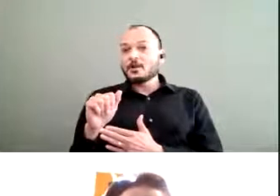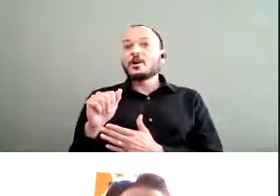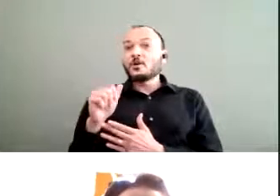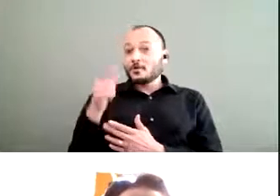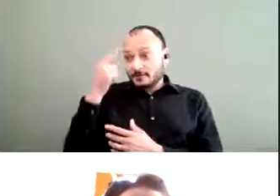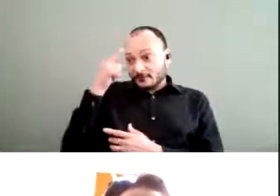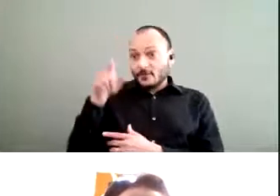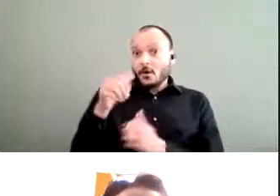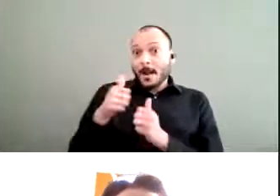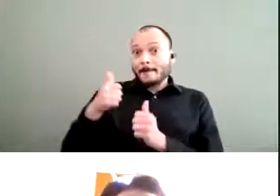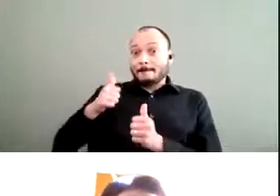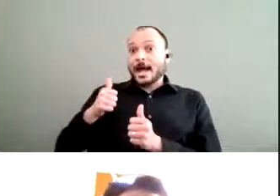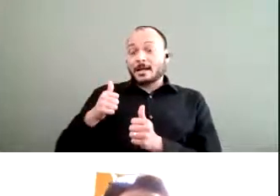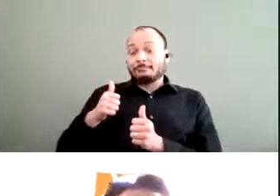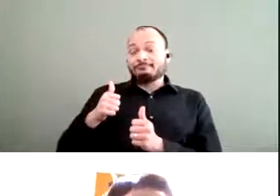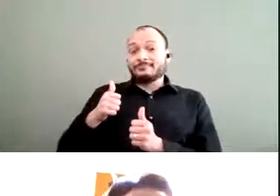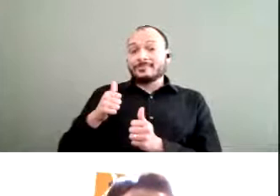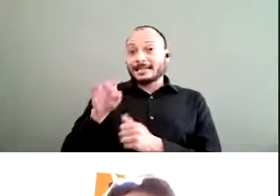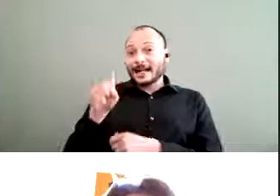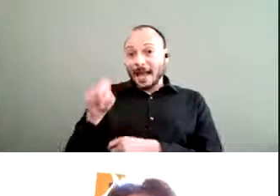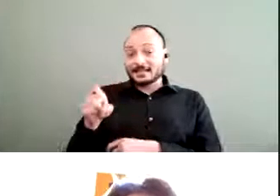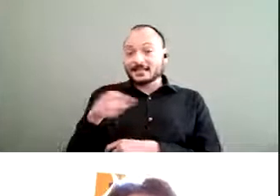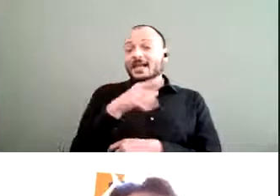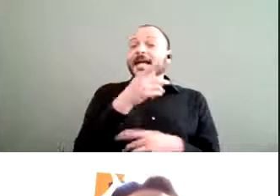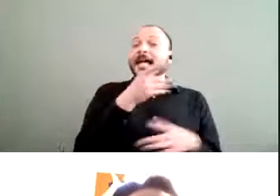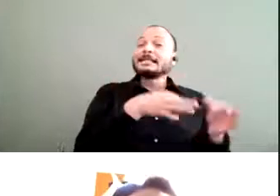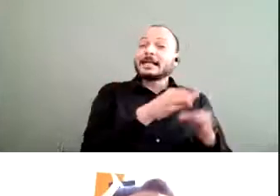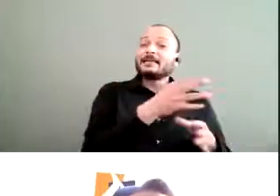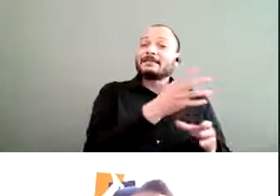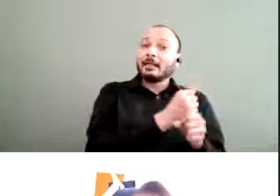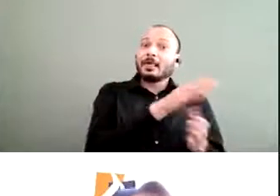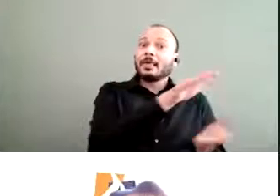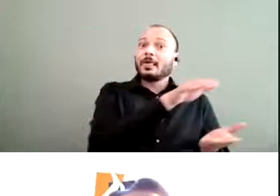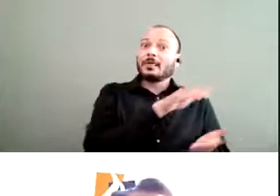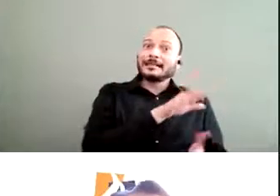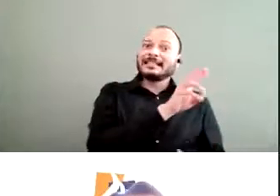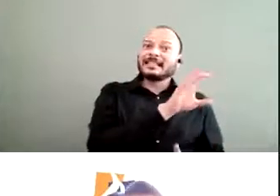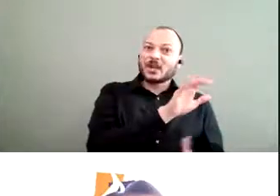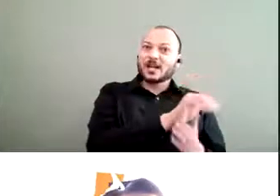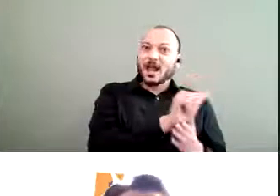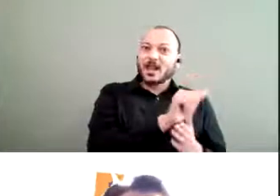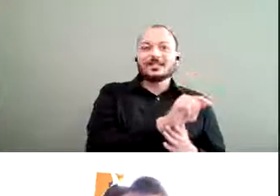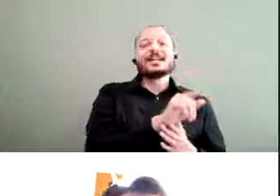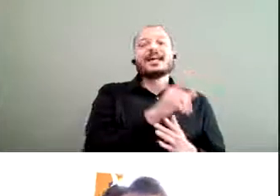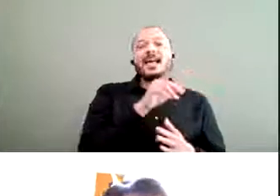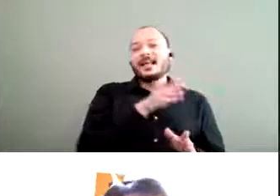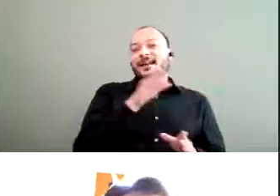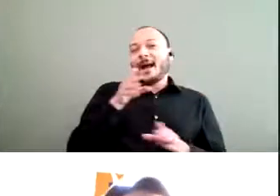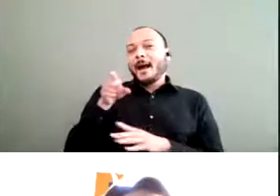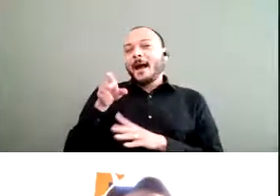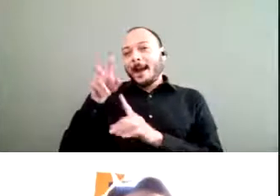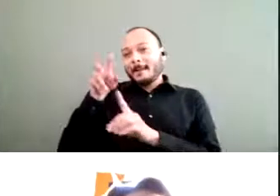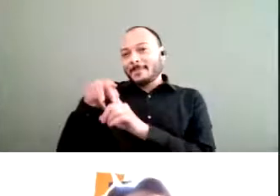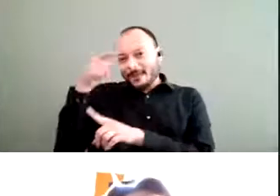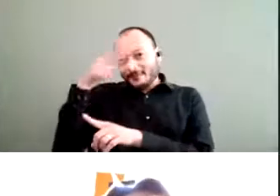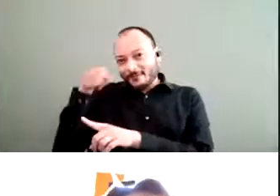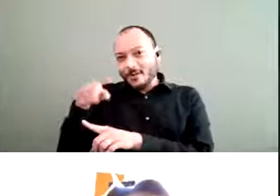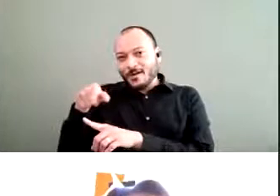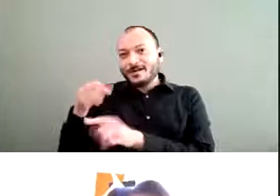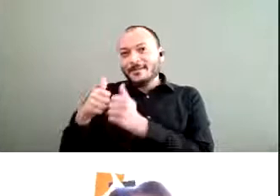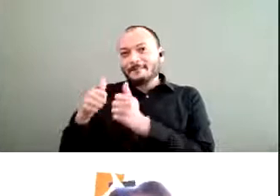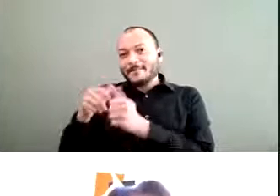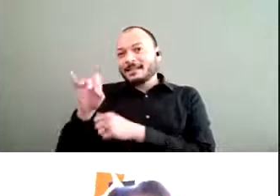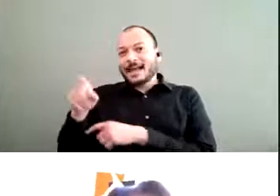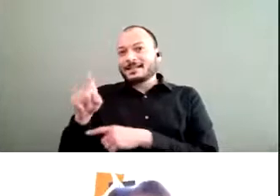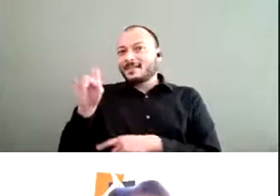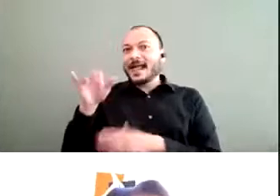it went to their back taxes, which was super terrible. The tax community went up in arms about it. And I think that moved